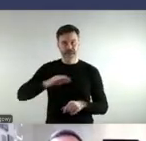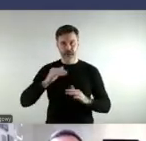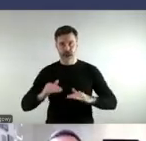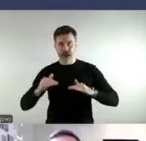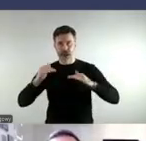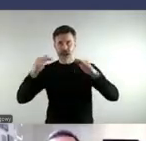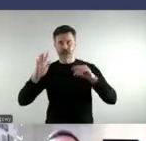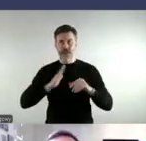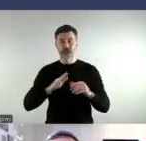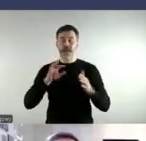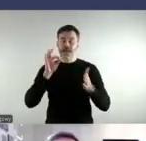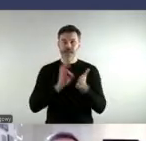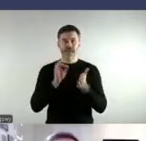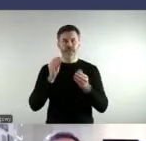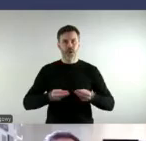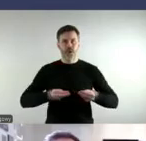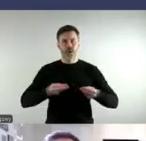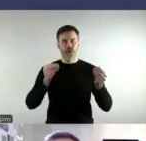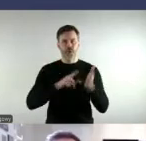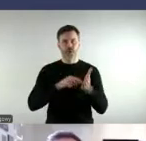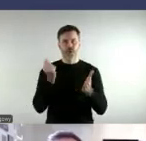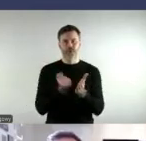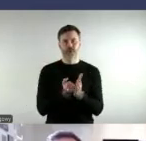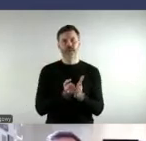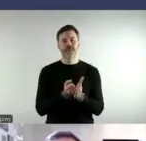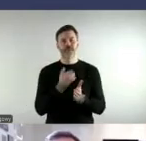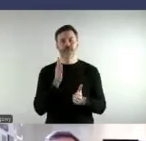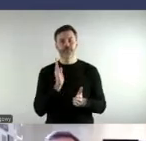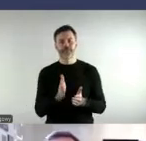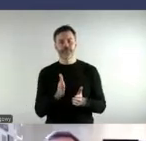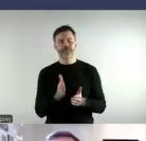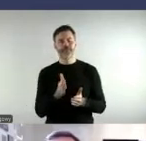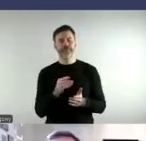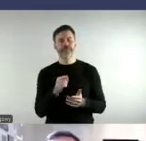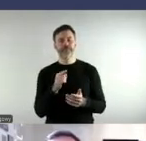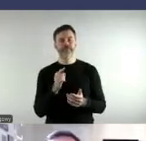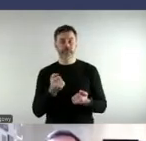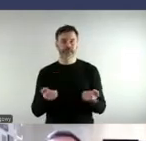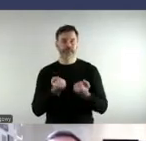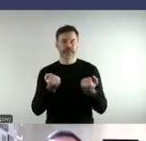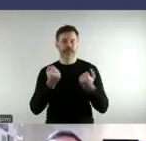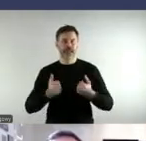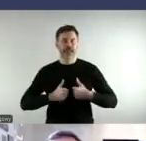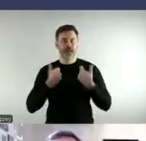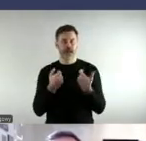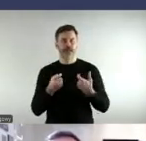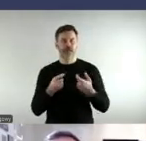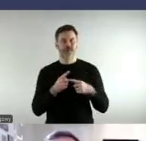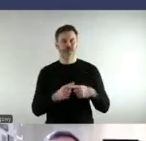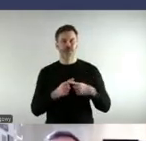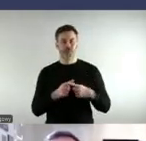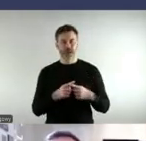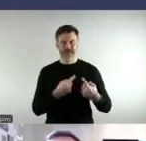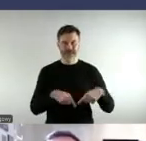better security. We're going to adapt it to the new Act of Parliament within the area of our agglomeration, where we will try to